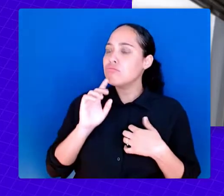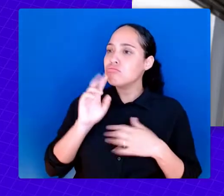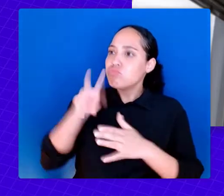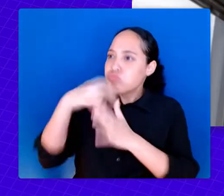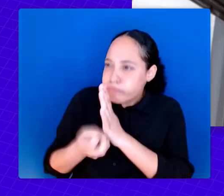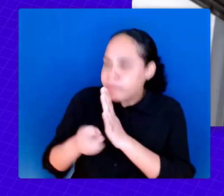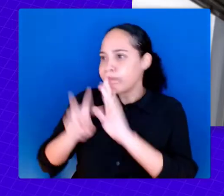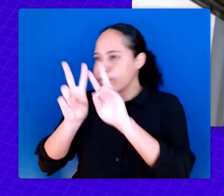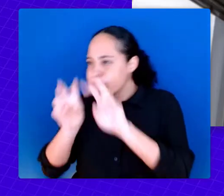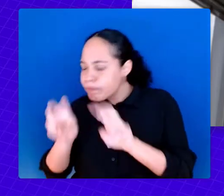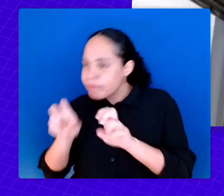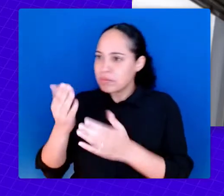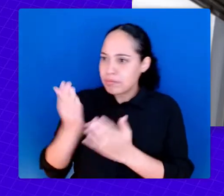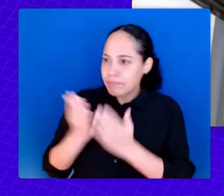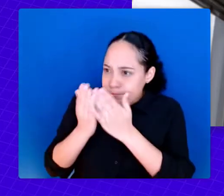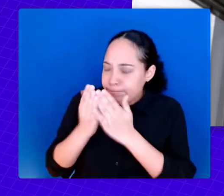autistic